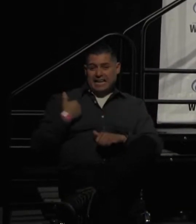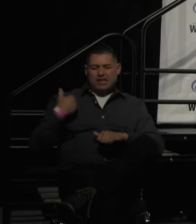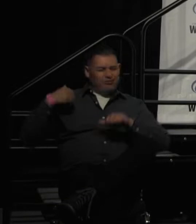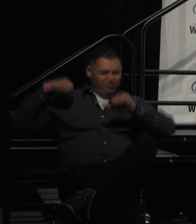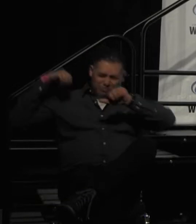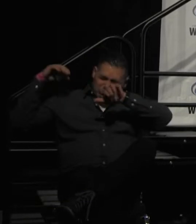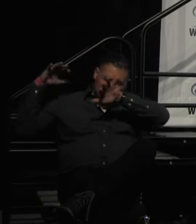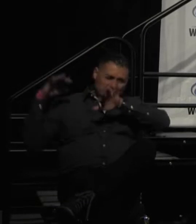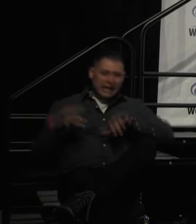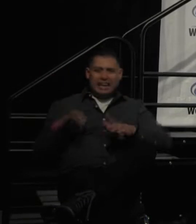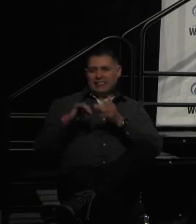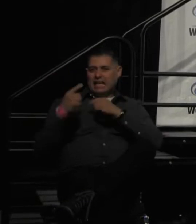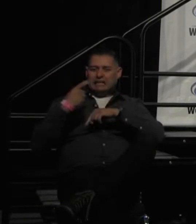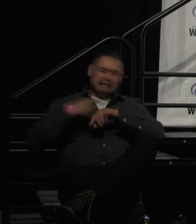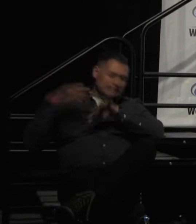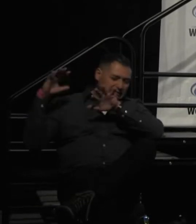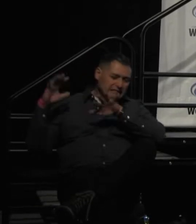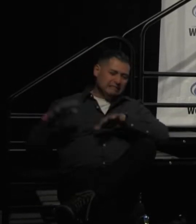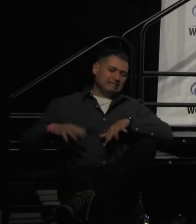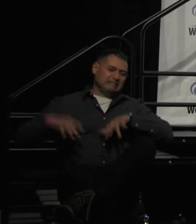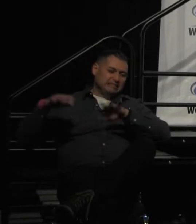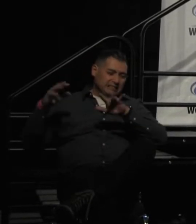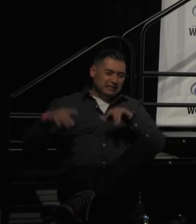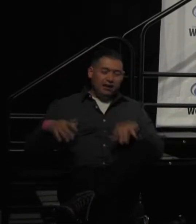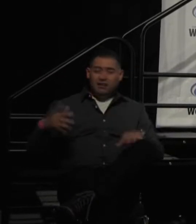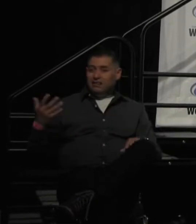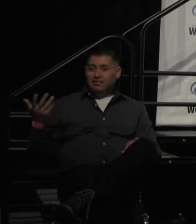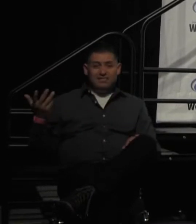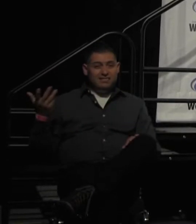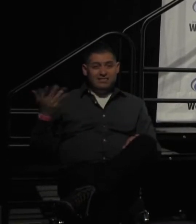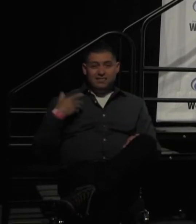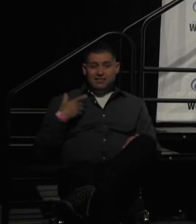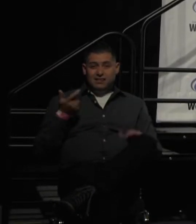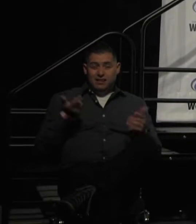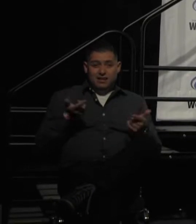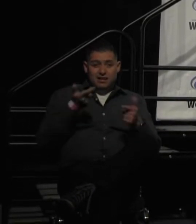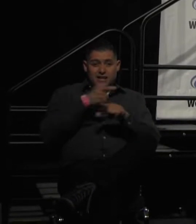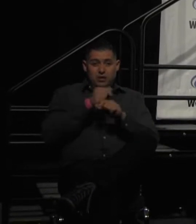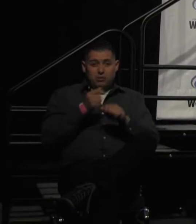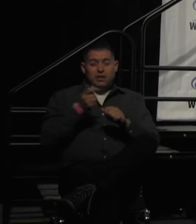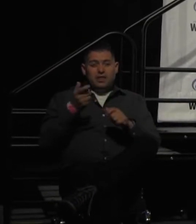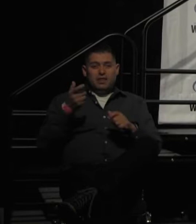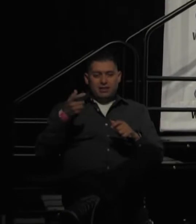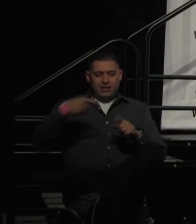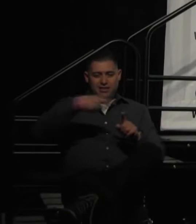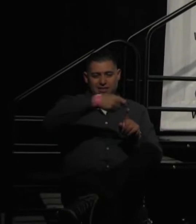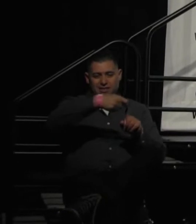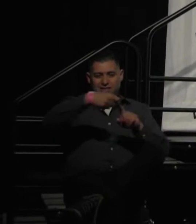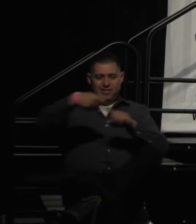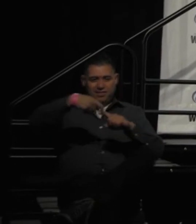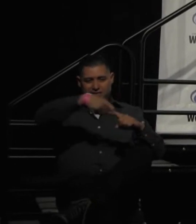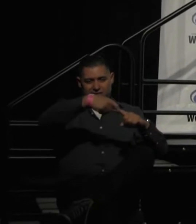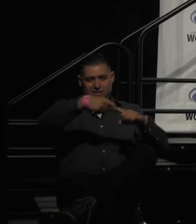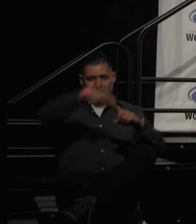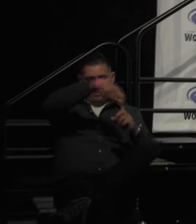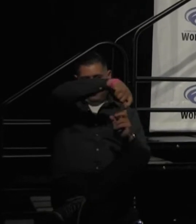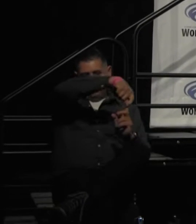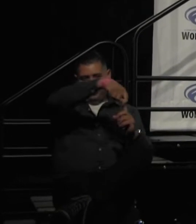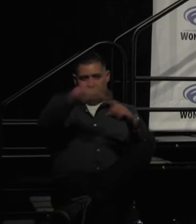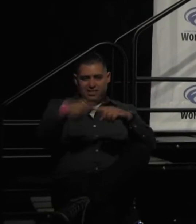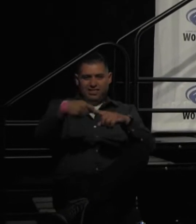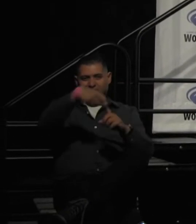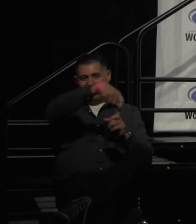raining every day. Just pouring down. And so we had to take turns with a coat hanger tied to the windshield wiper